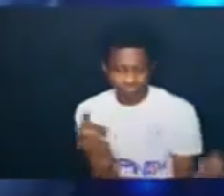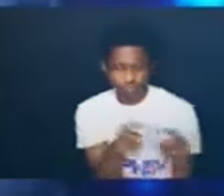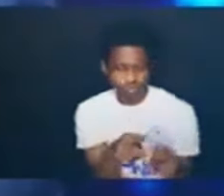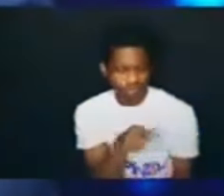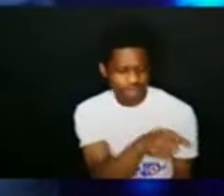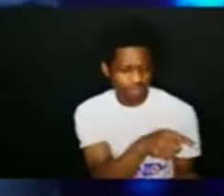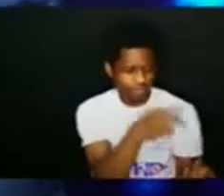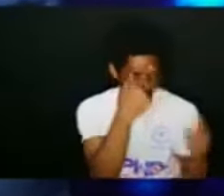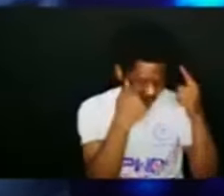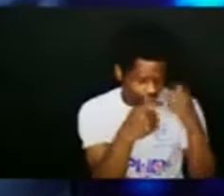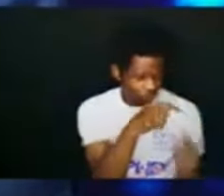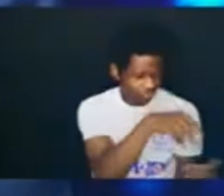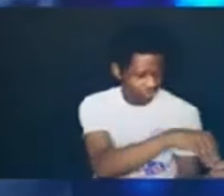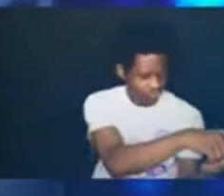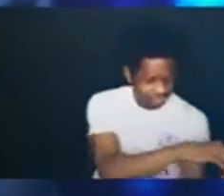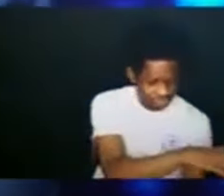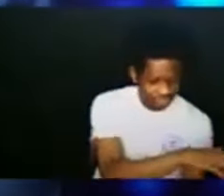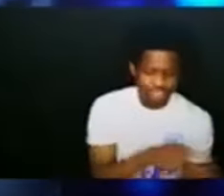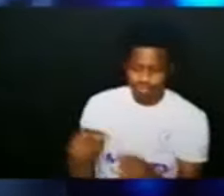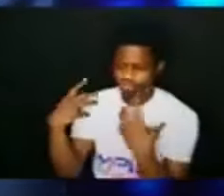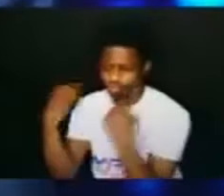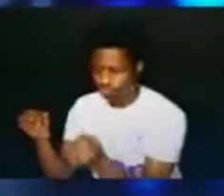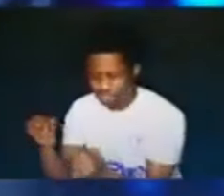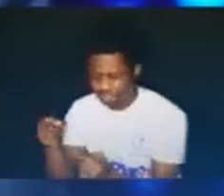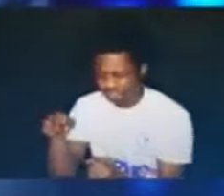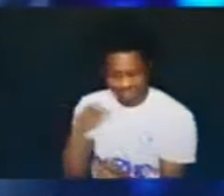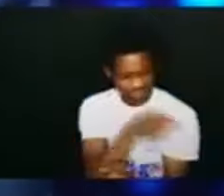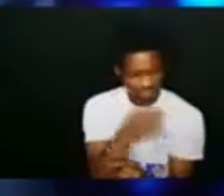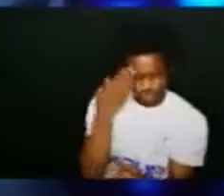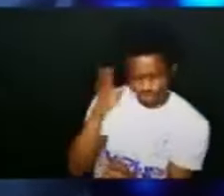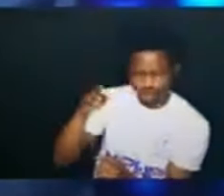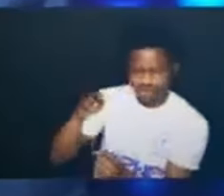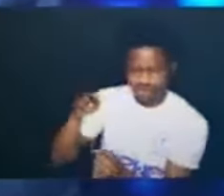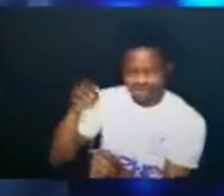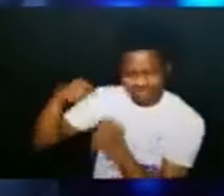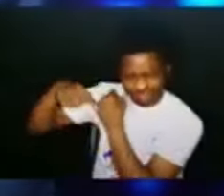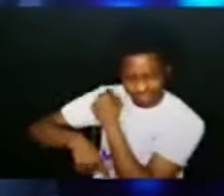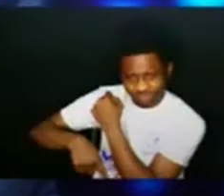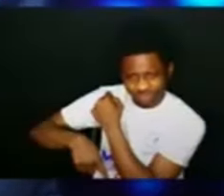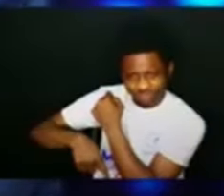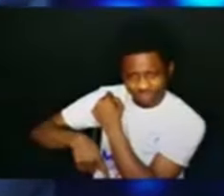nya, and wading, en kudi obon sam, a foridia echi.